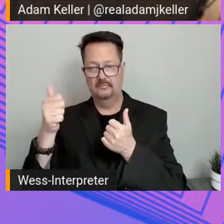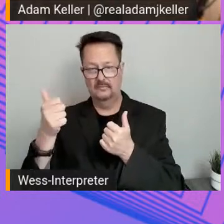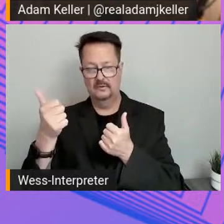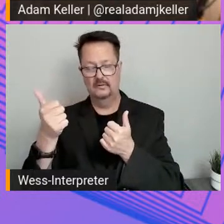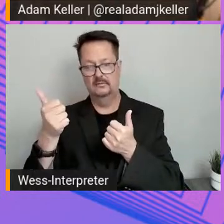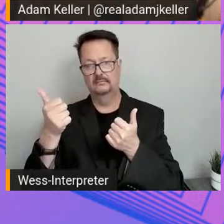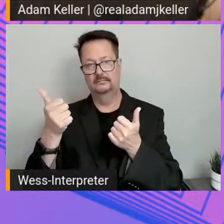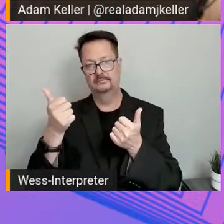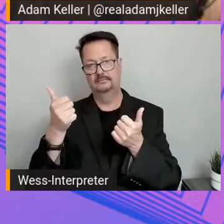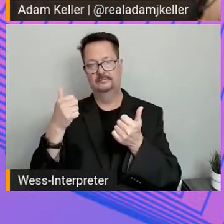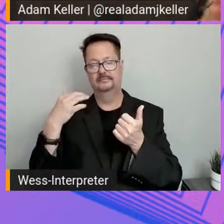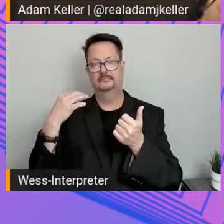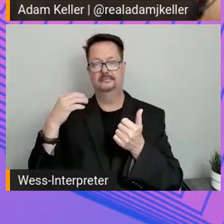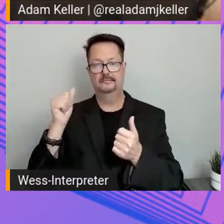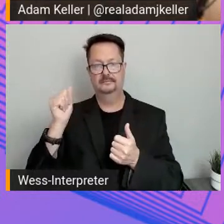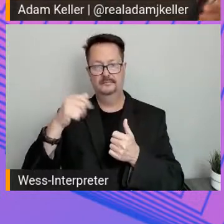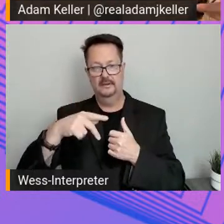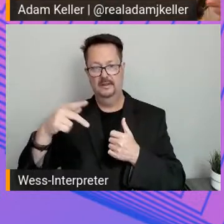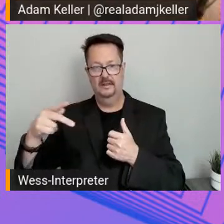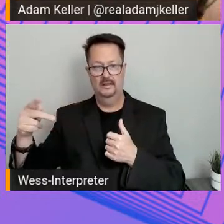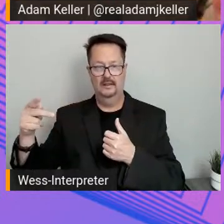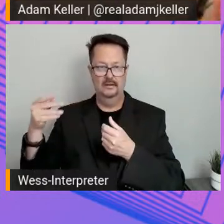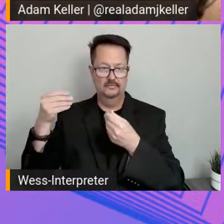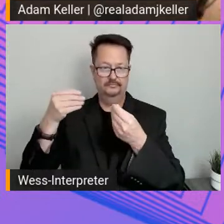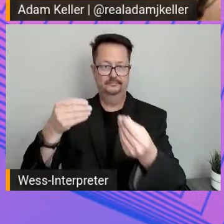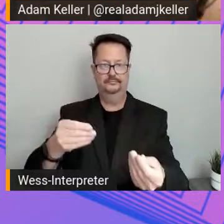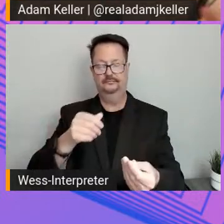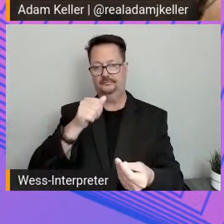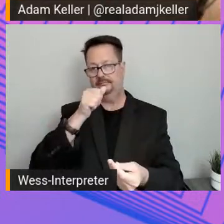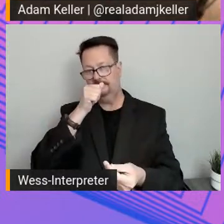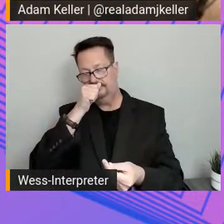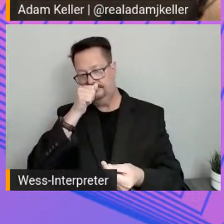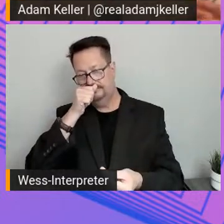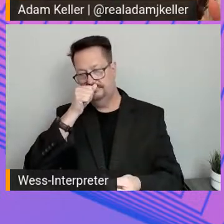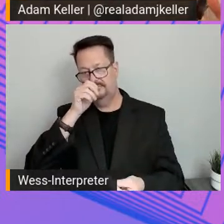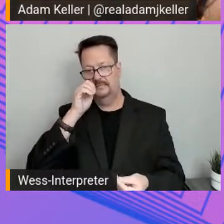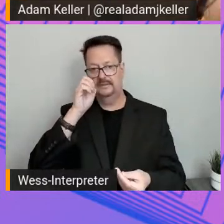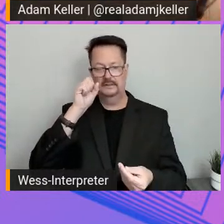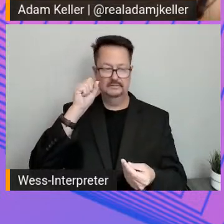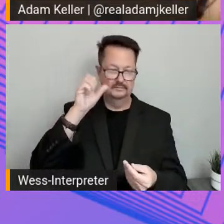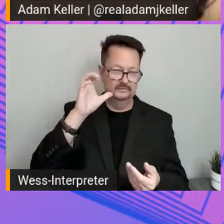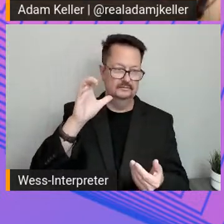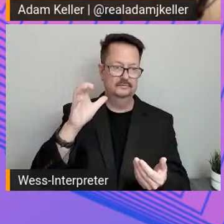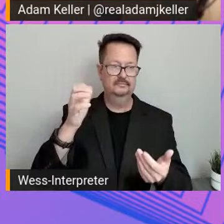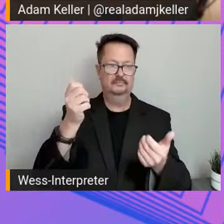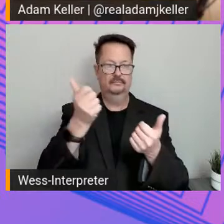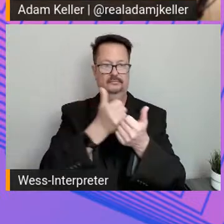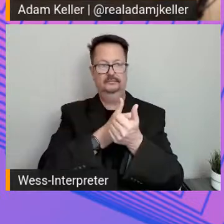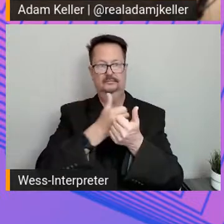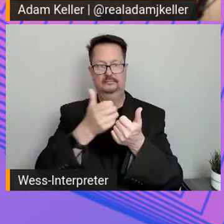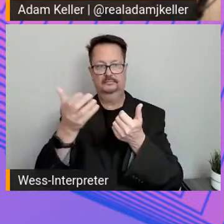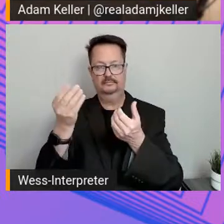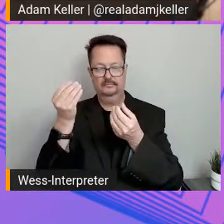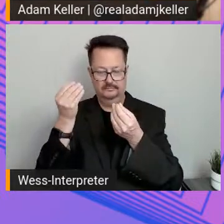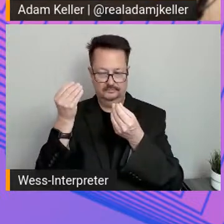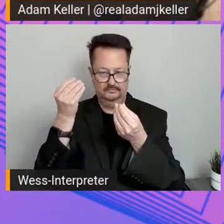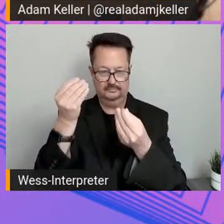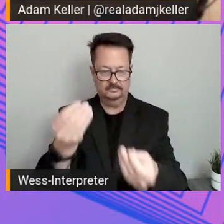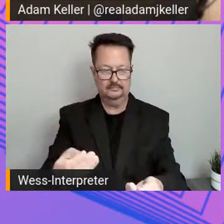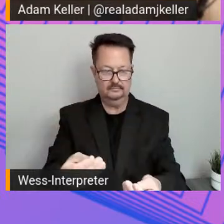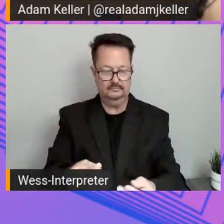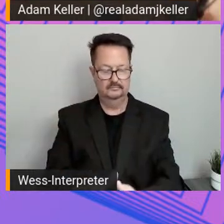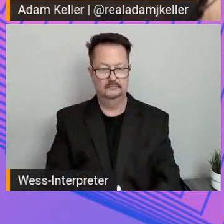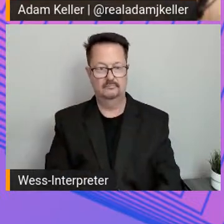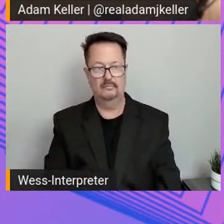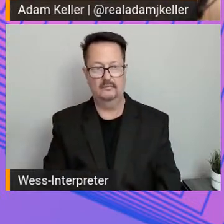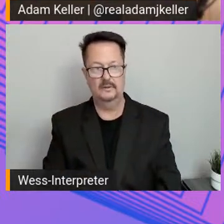balancer, the target groups, security groups, VPC, ECS cluster, that's all going to be built for me. So